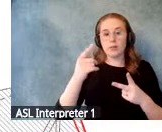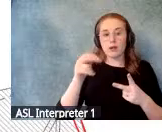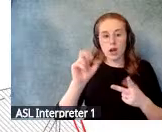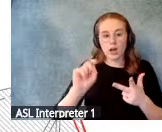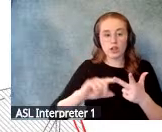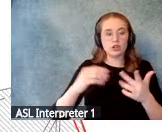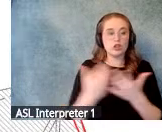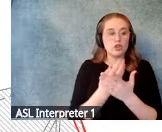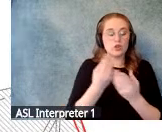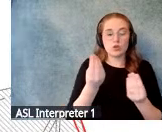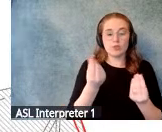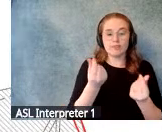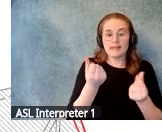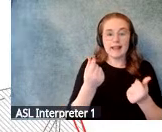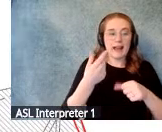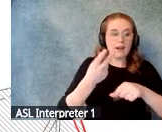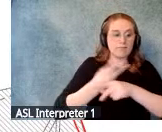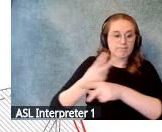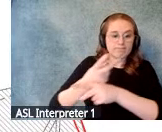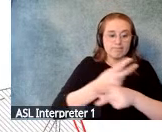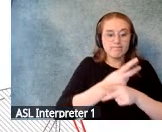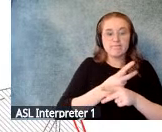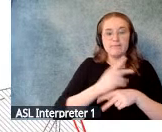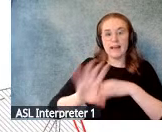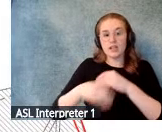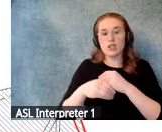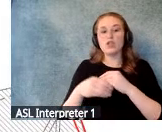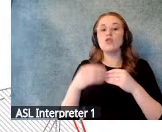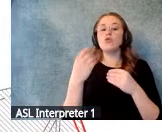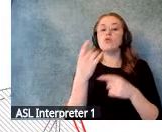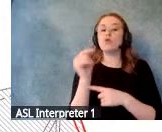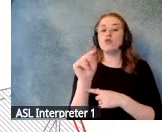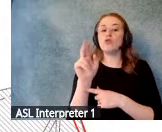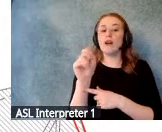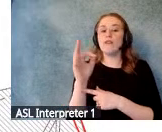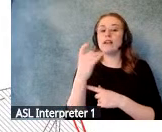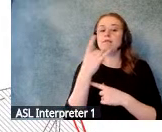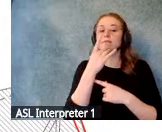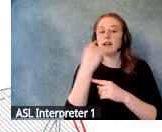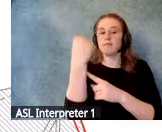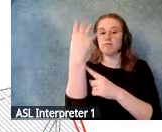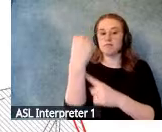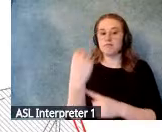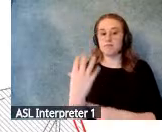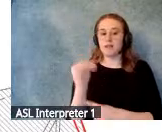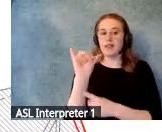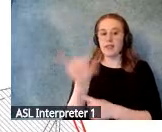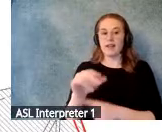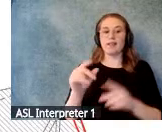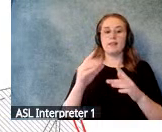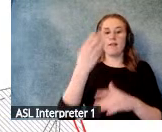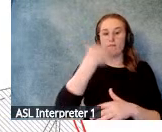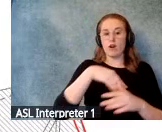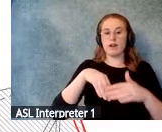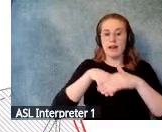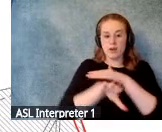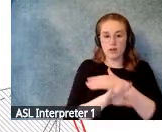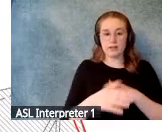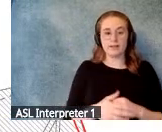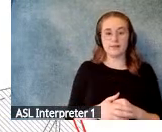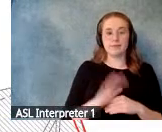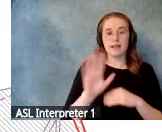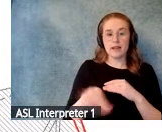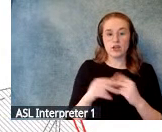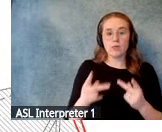traffic signal at the main entrance to the facility. Additional proposed traffic improvements would include roadway restriping to establish